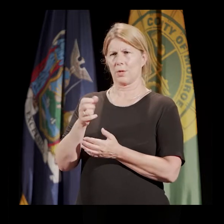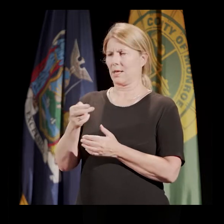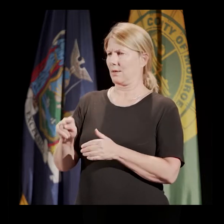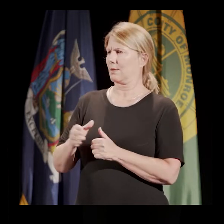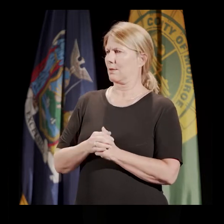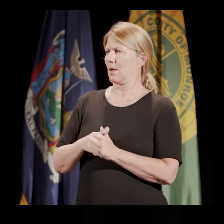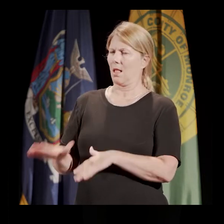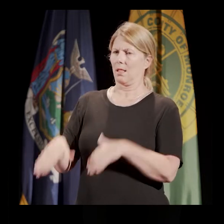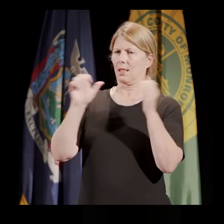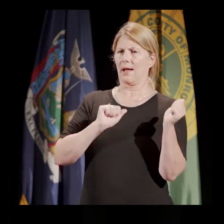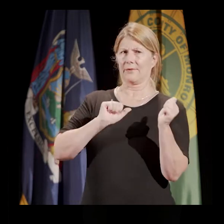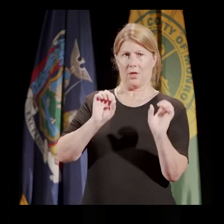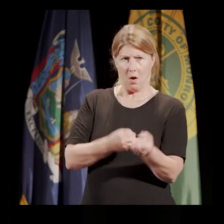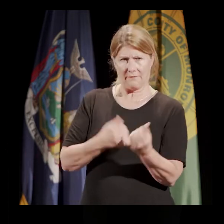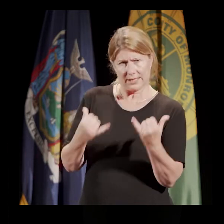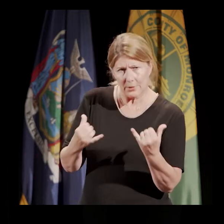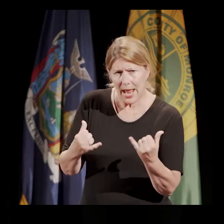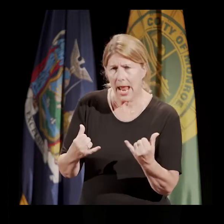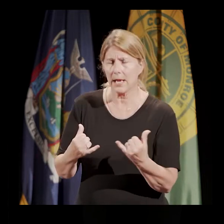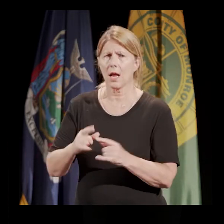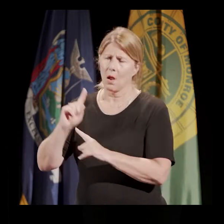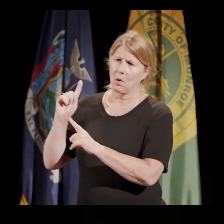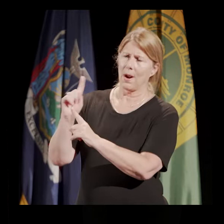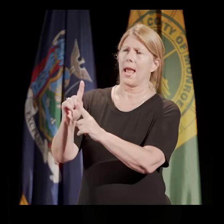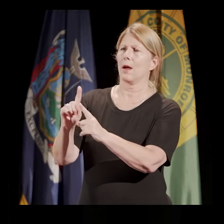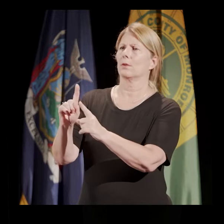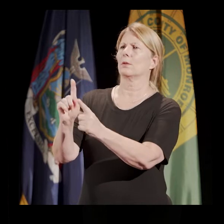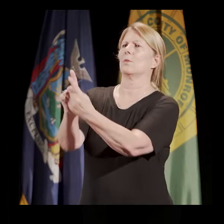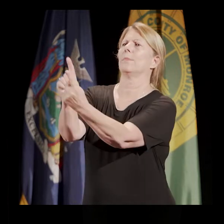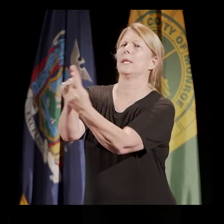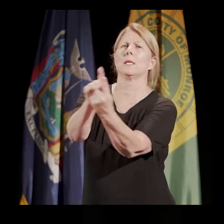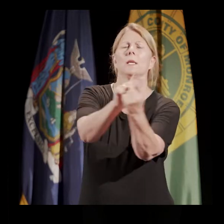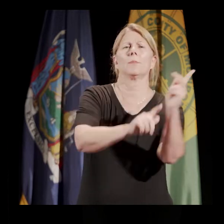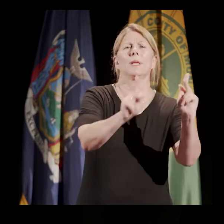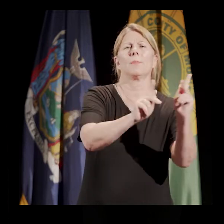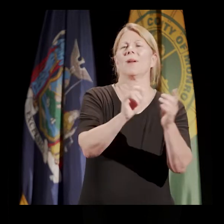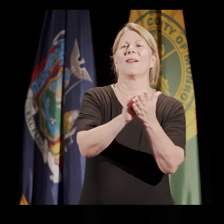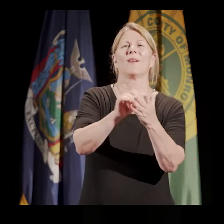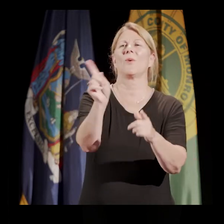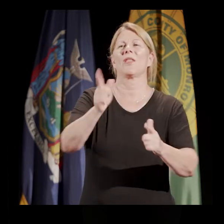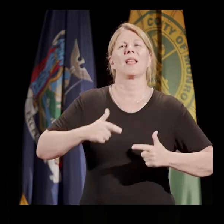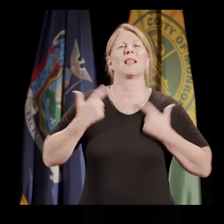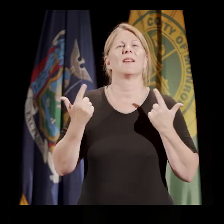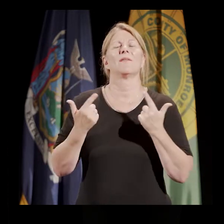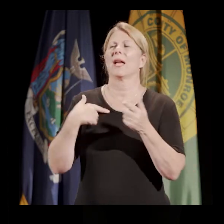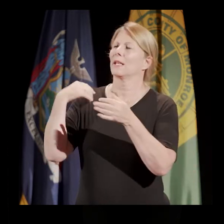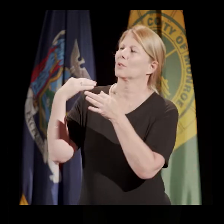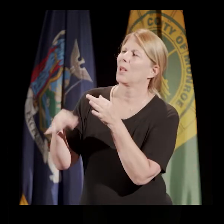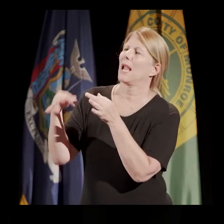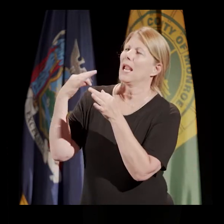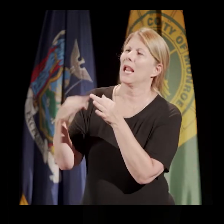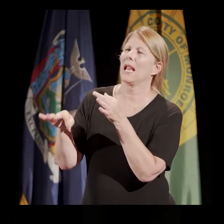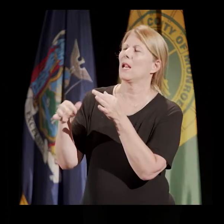offices and went out into the neighborhoods to meet children and families where they live and tell them about all of the great programs